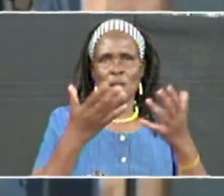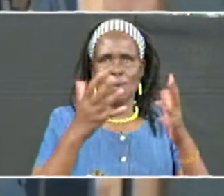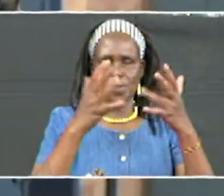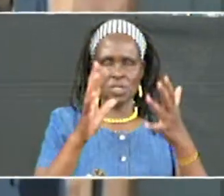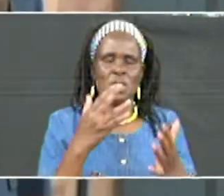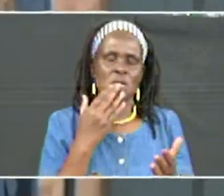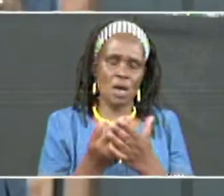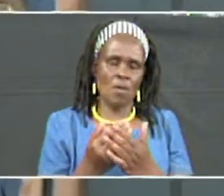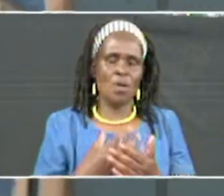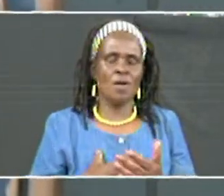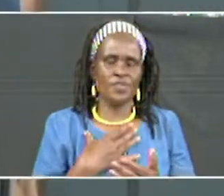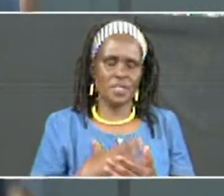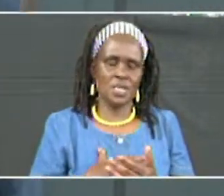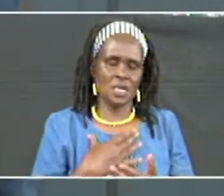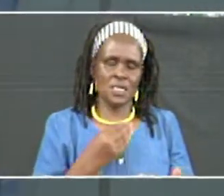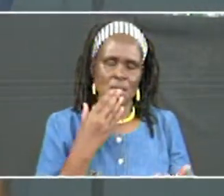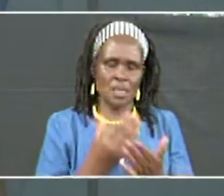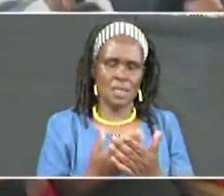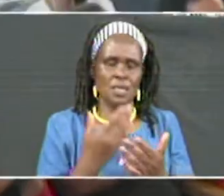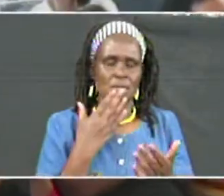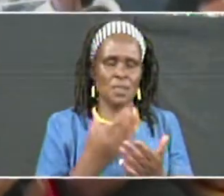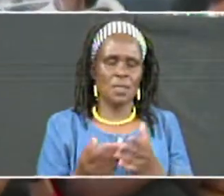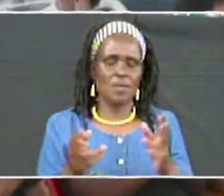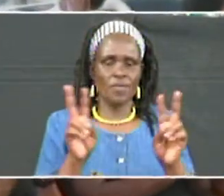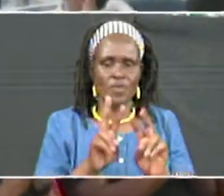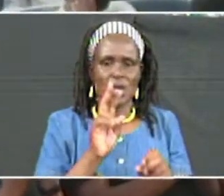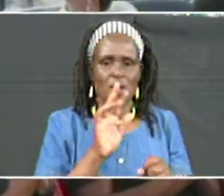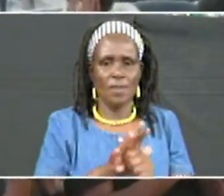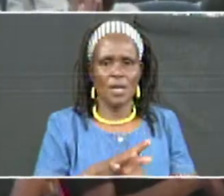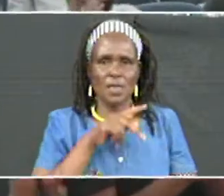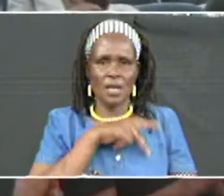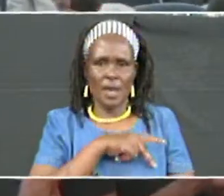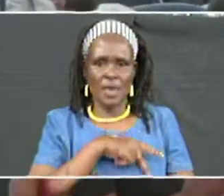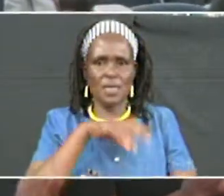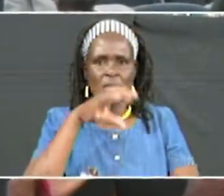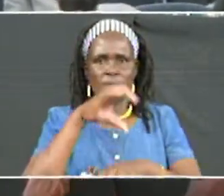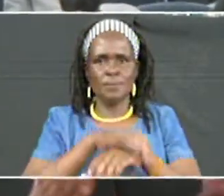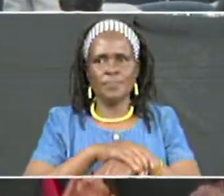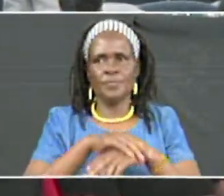you very much. Thank you very much. Kindly do take your seats.